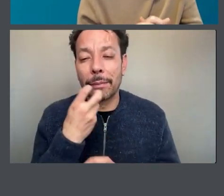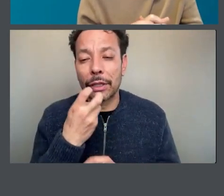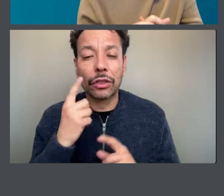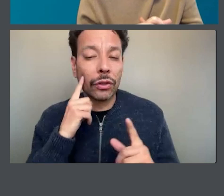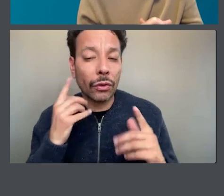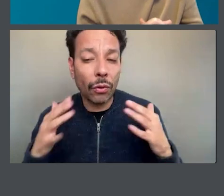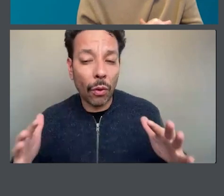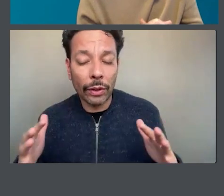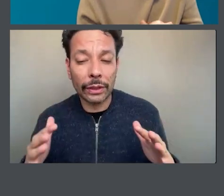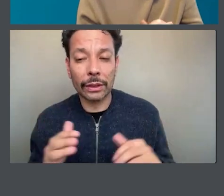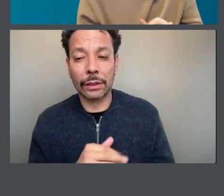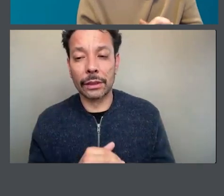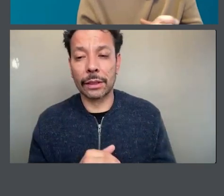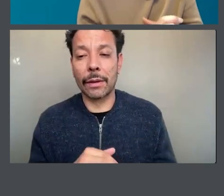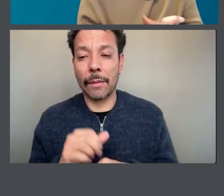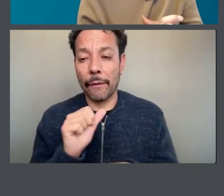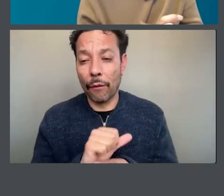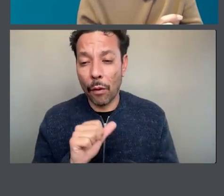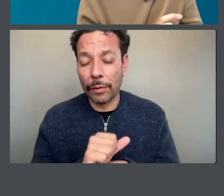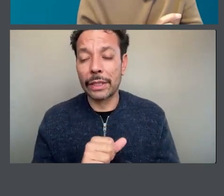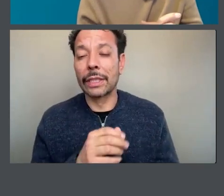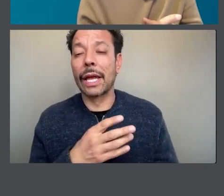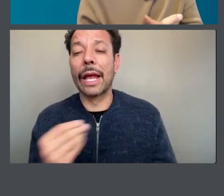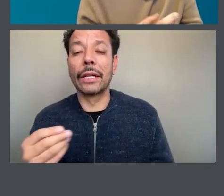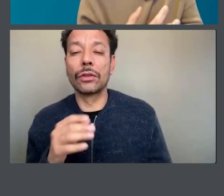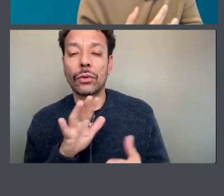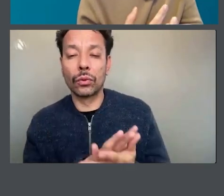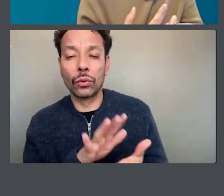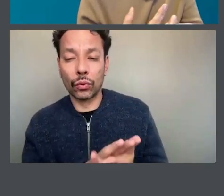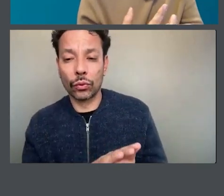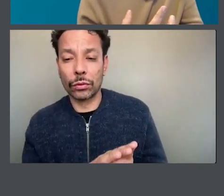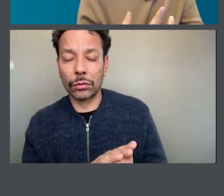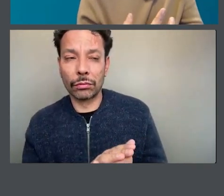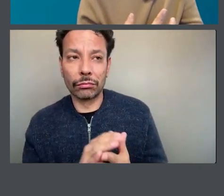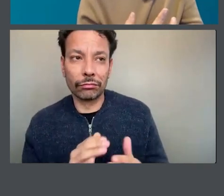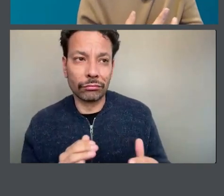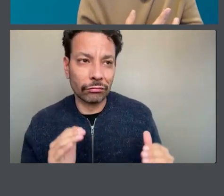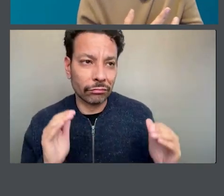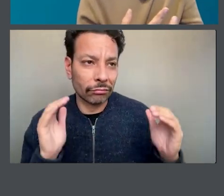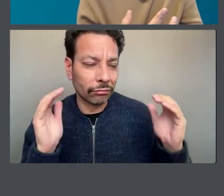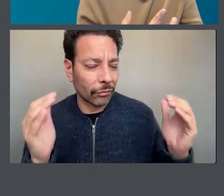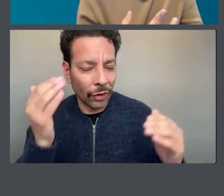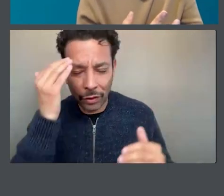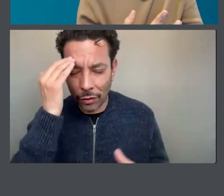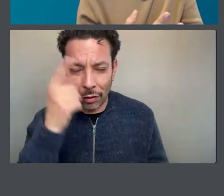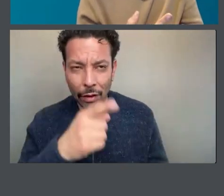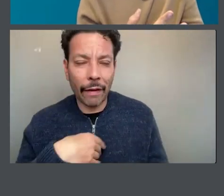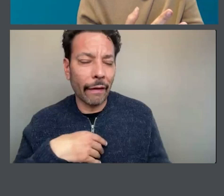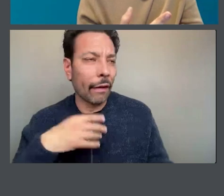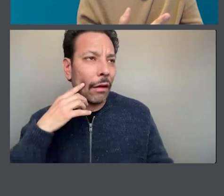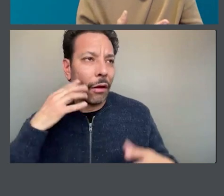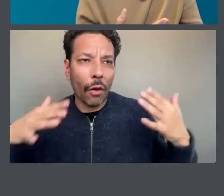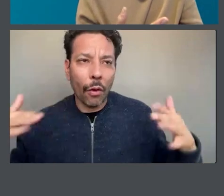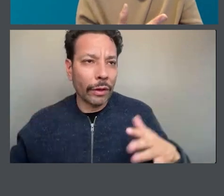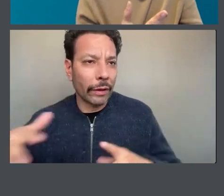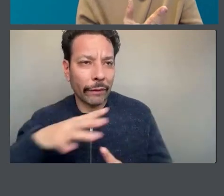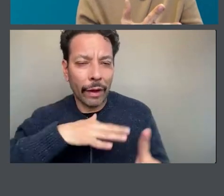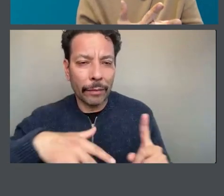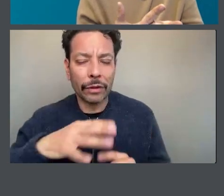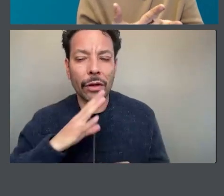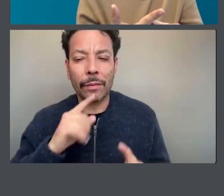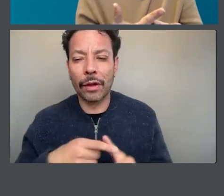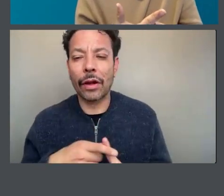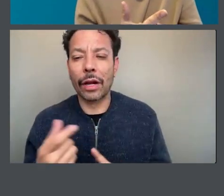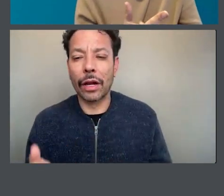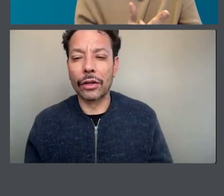noise performance, and schools are notoriously noisy environments, so we'll talk a little bit about speech understanding